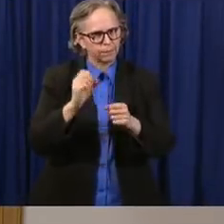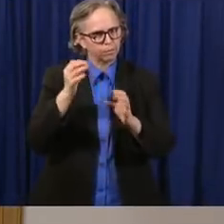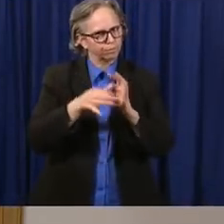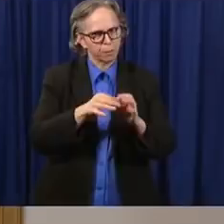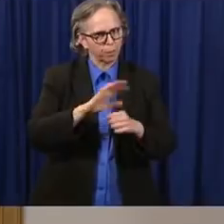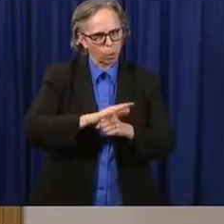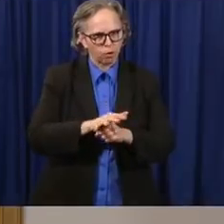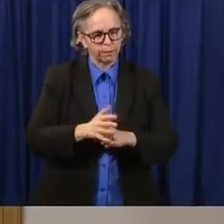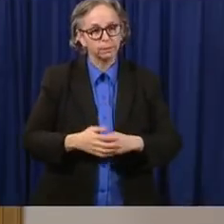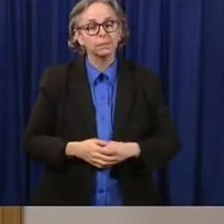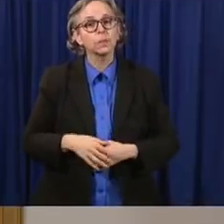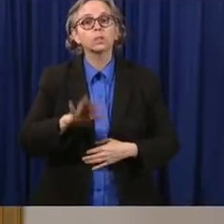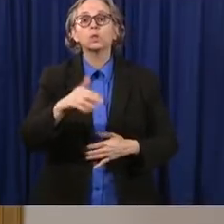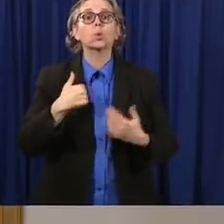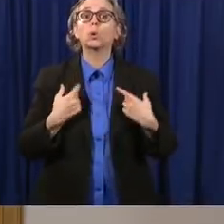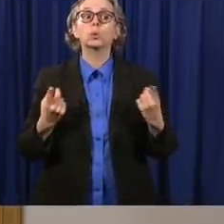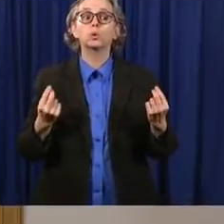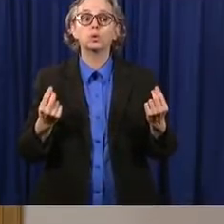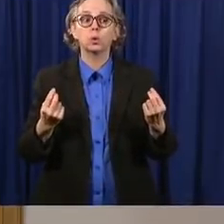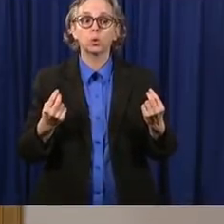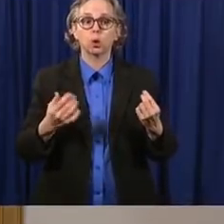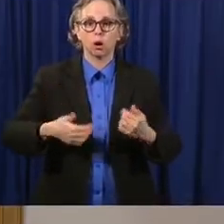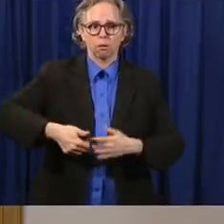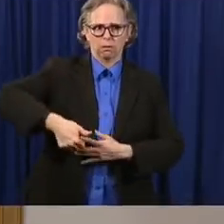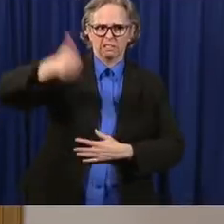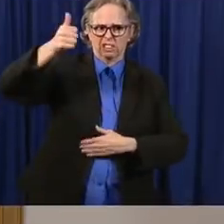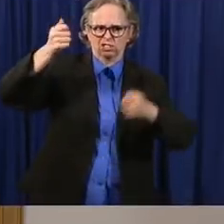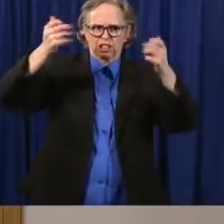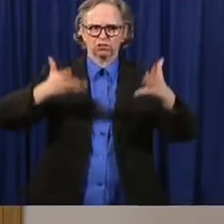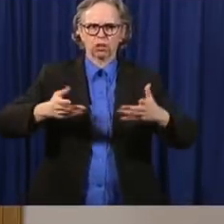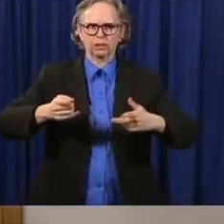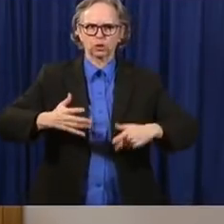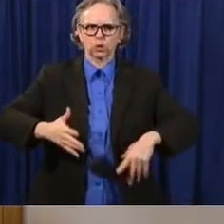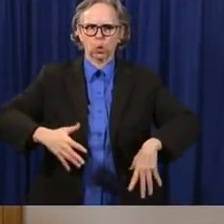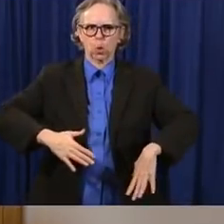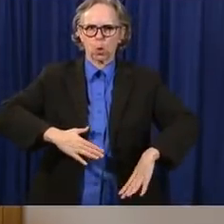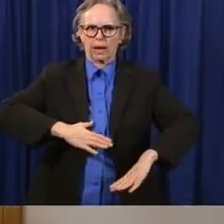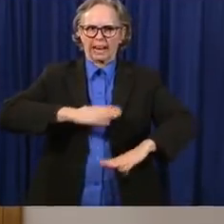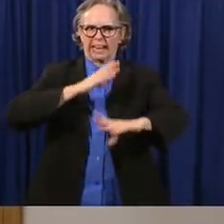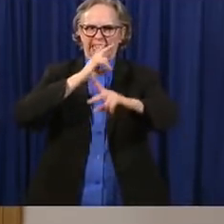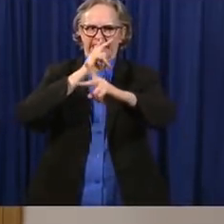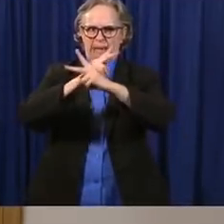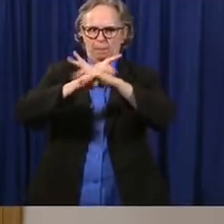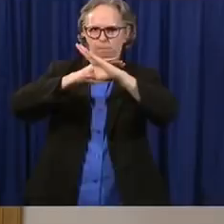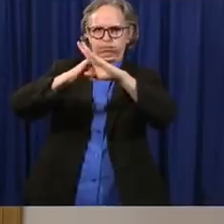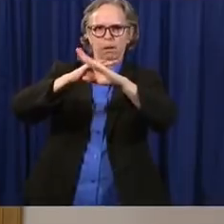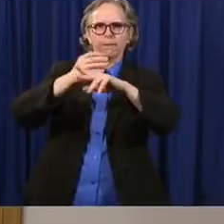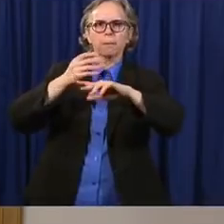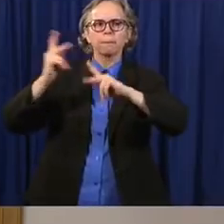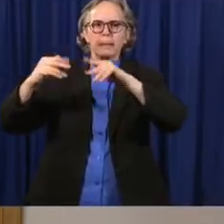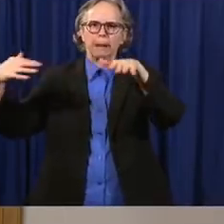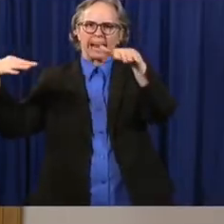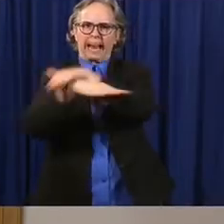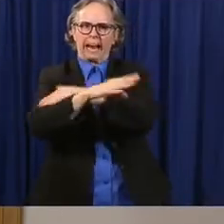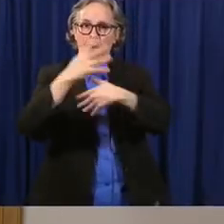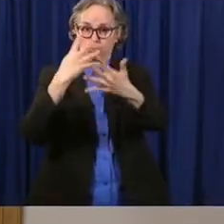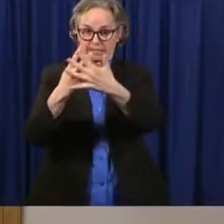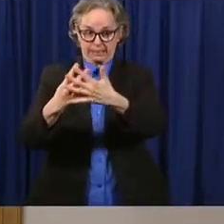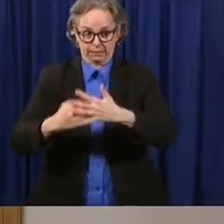out. Once the virus comes in, obviously in any kind of congregate setting, it's very